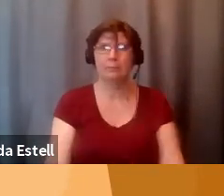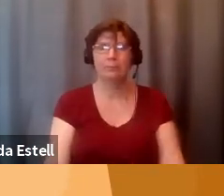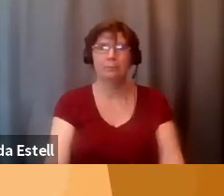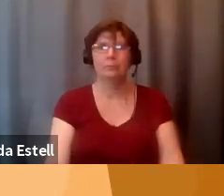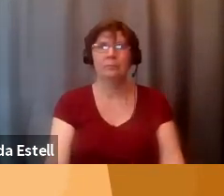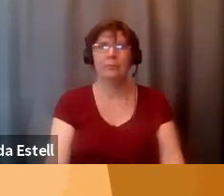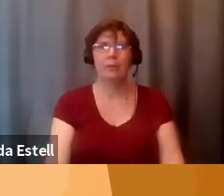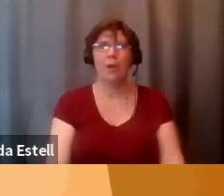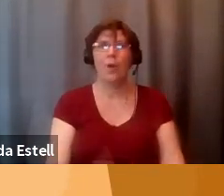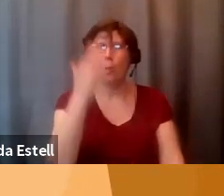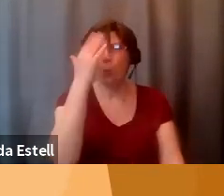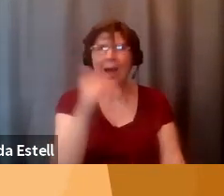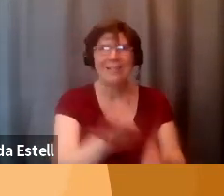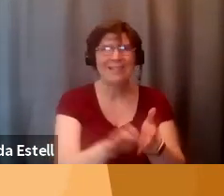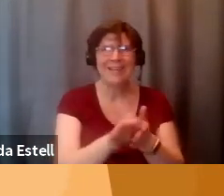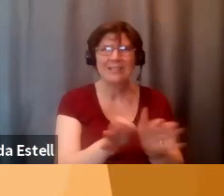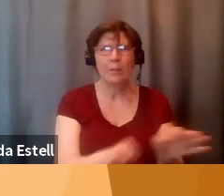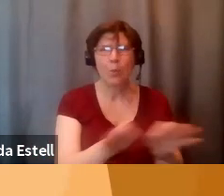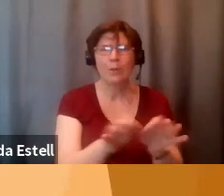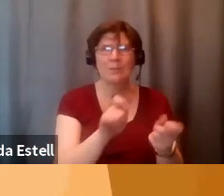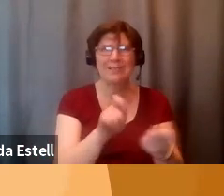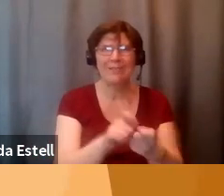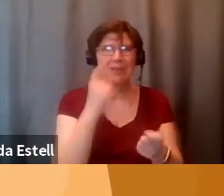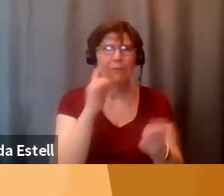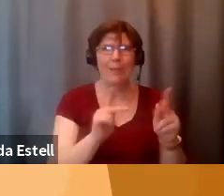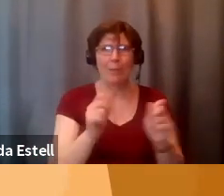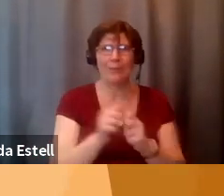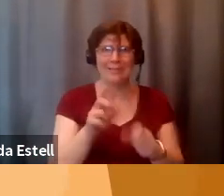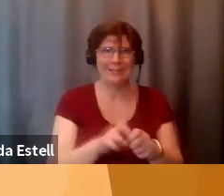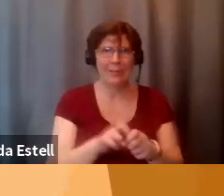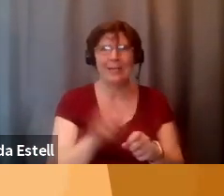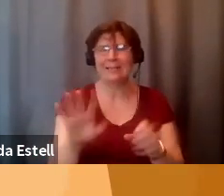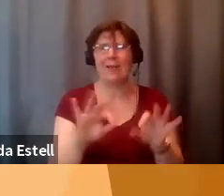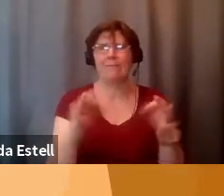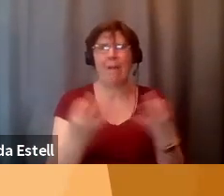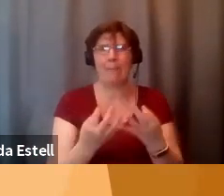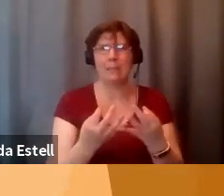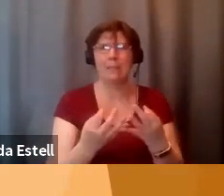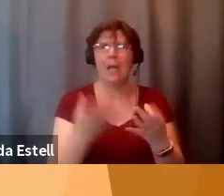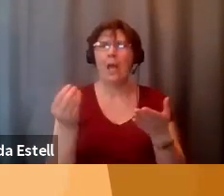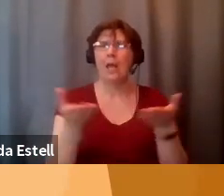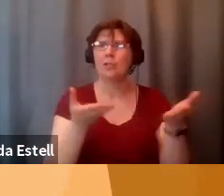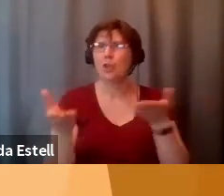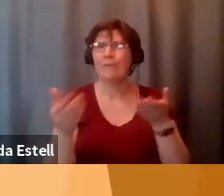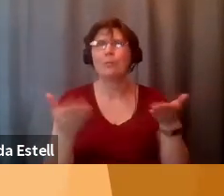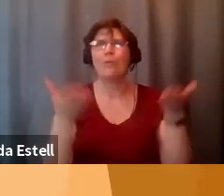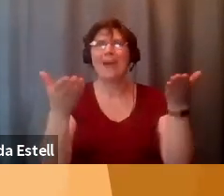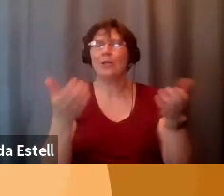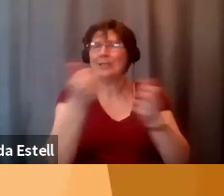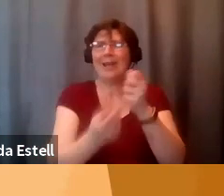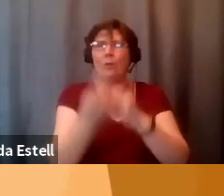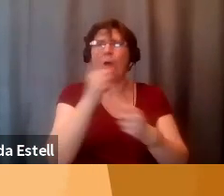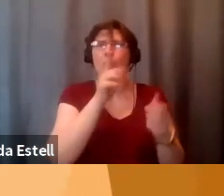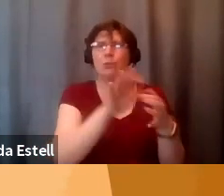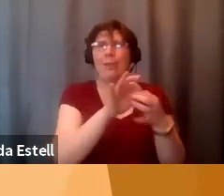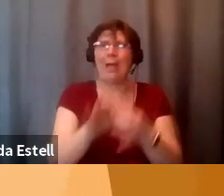So why is the census important specifically to people with disabilities, their families, and service providers, and anyone that is related